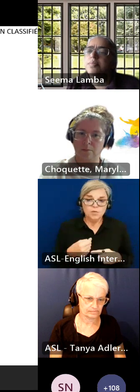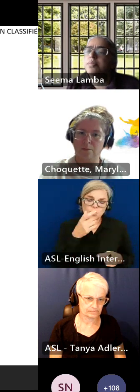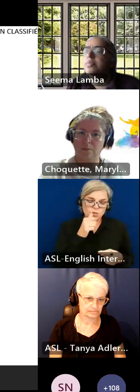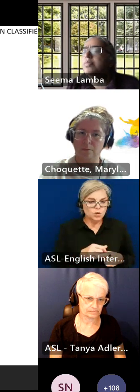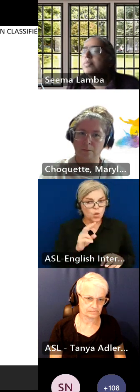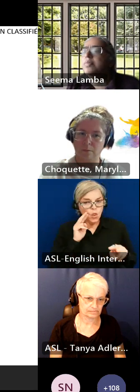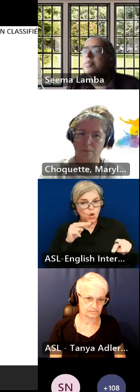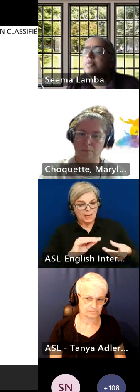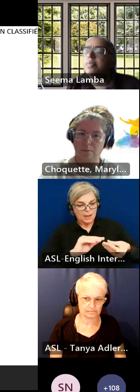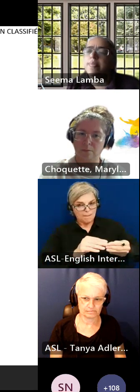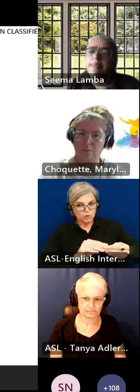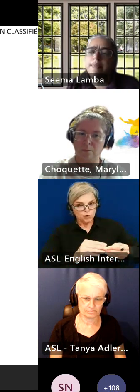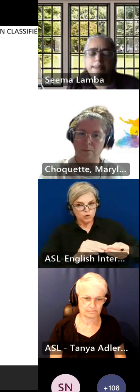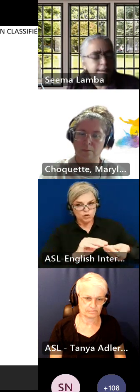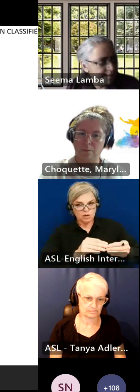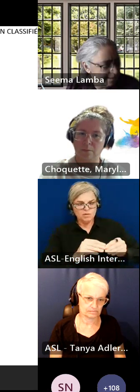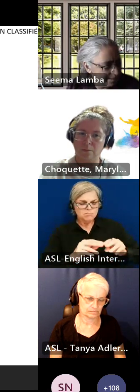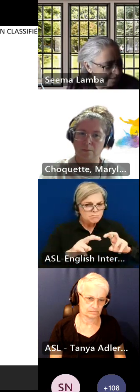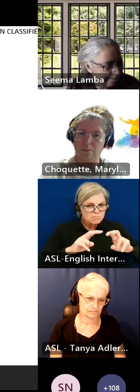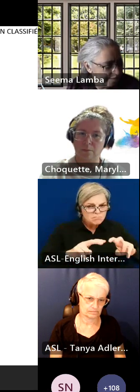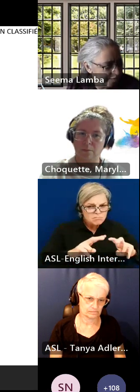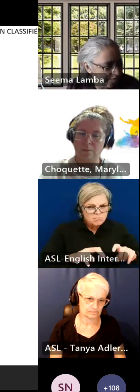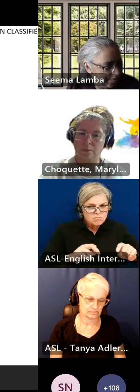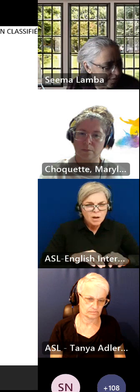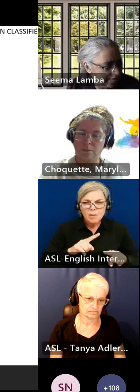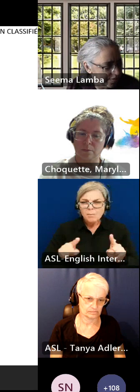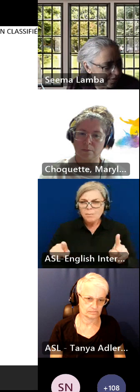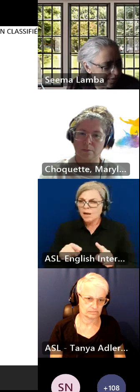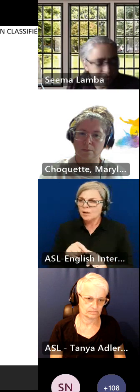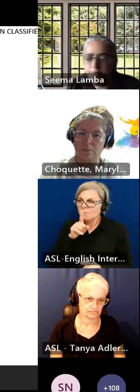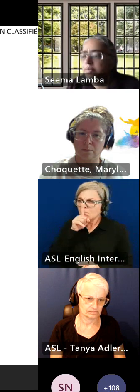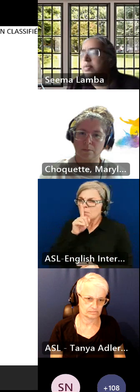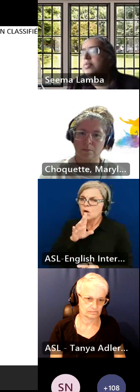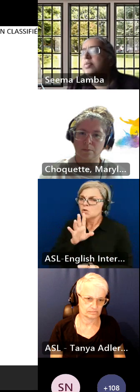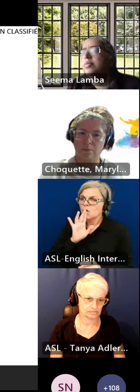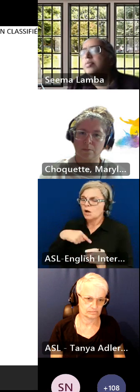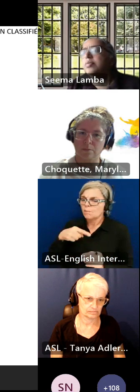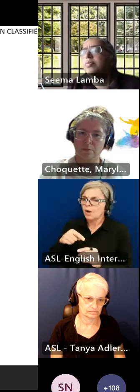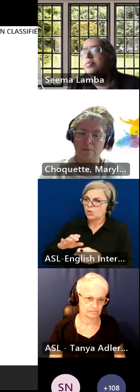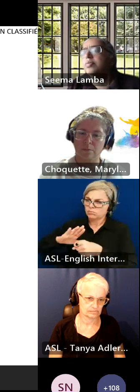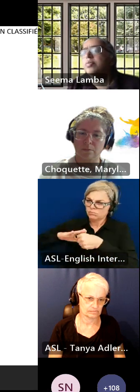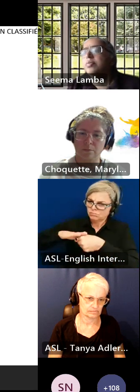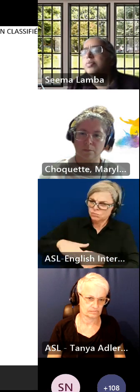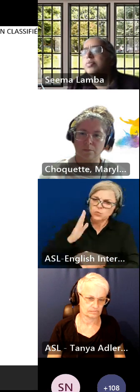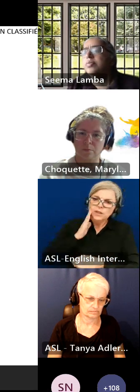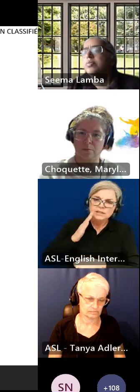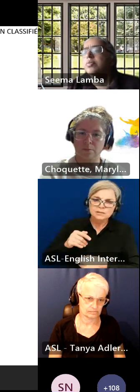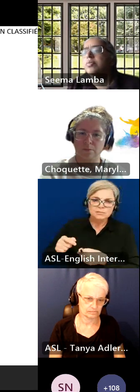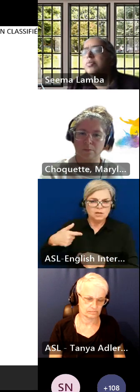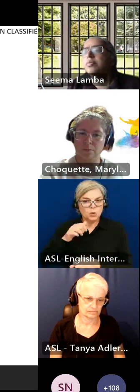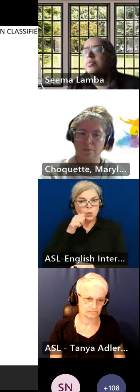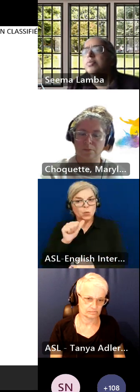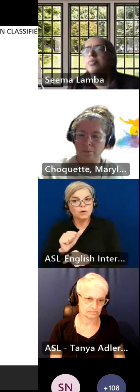for the Anti-Racism, Anti-Discrimination Secretariat. We apply the